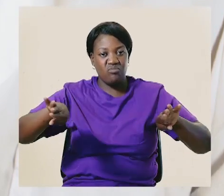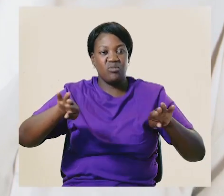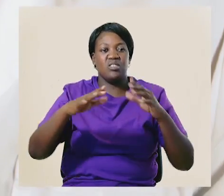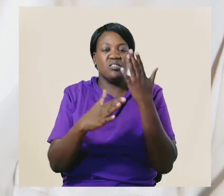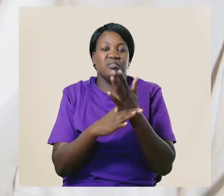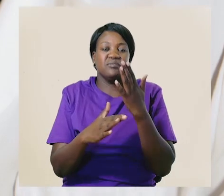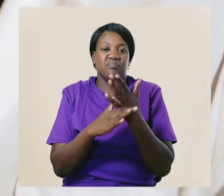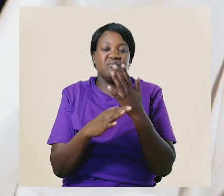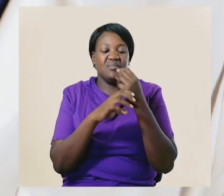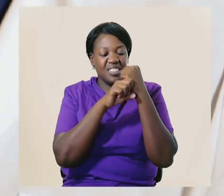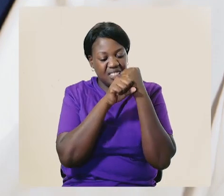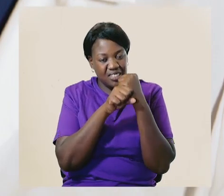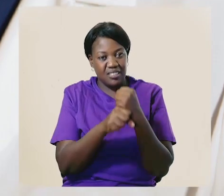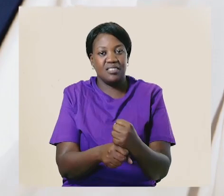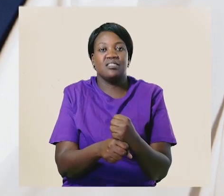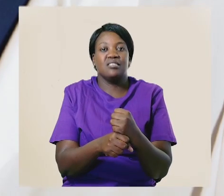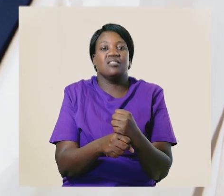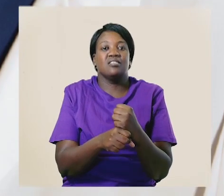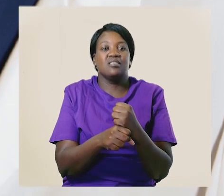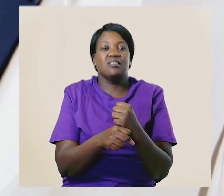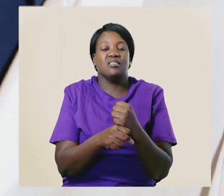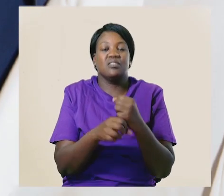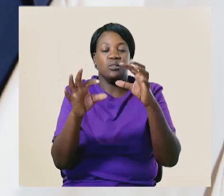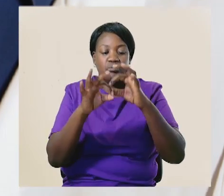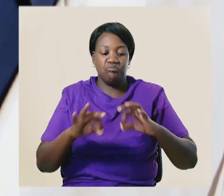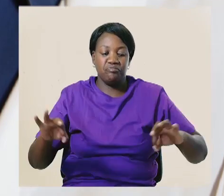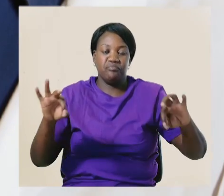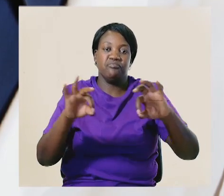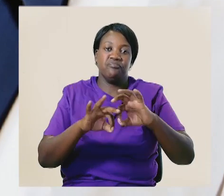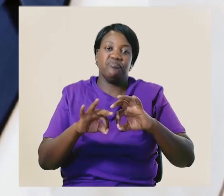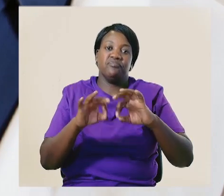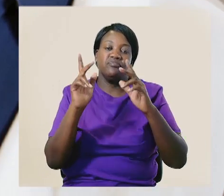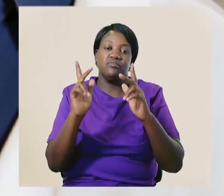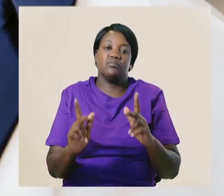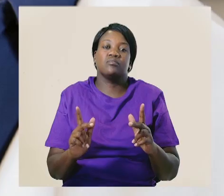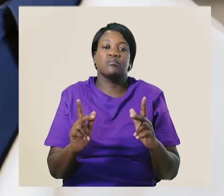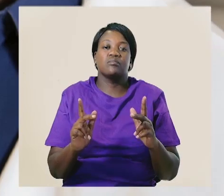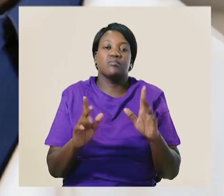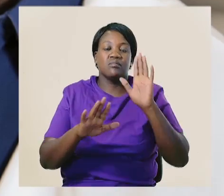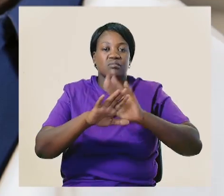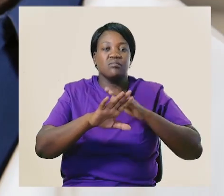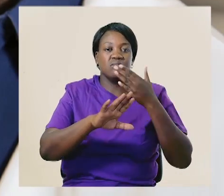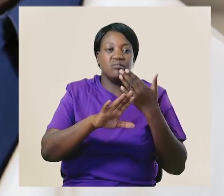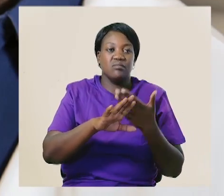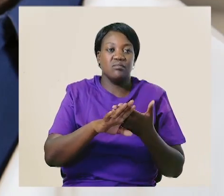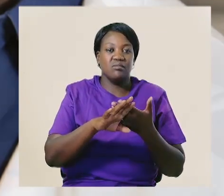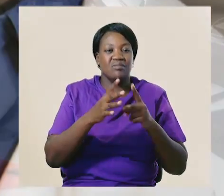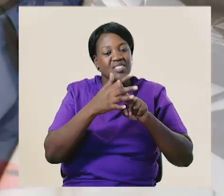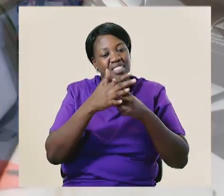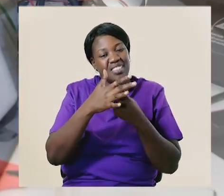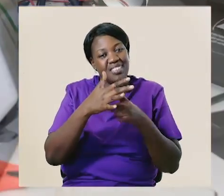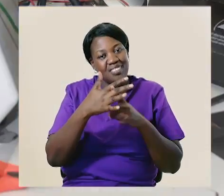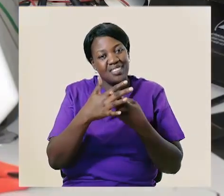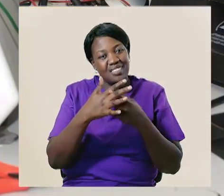complex, as we saw above in the case of the farmer. Other examples are engineers or